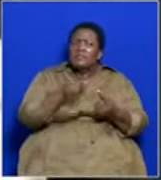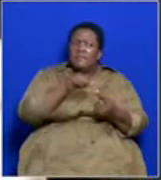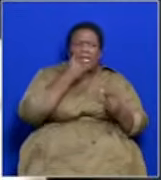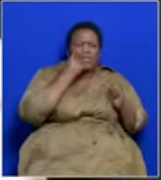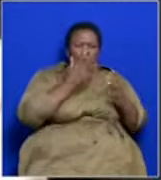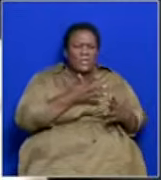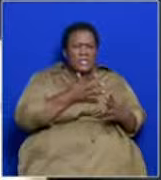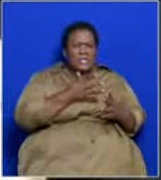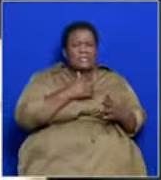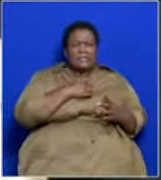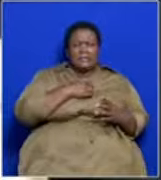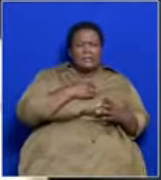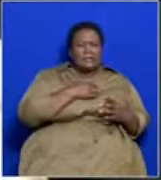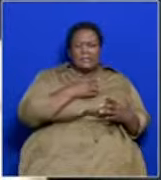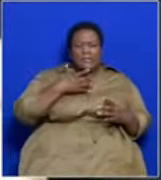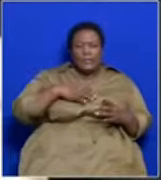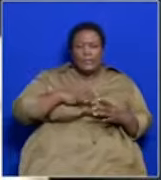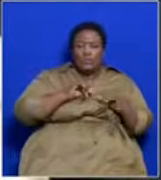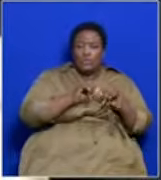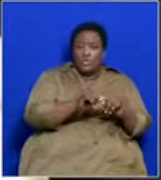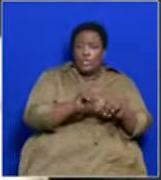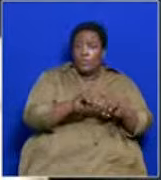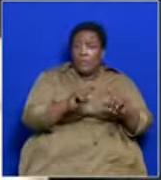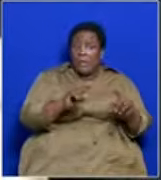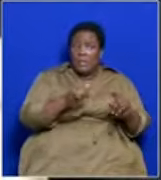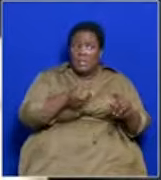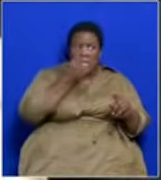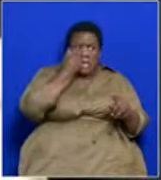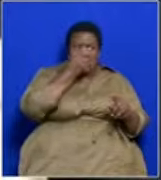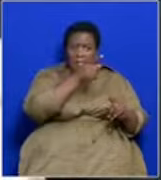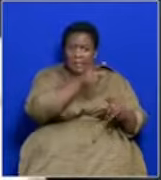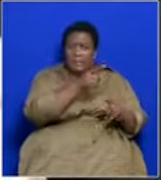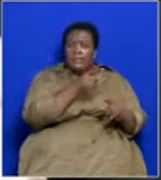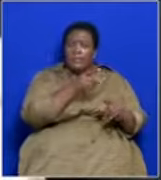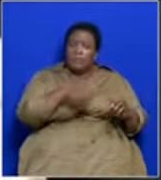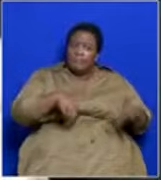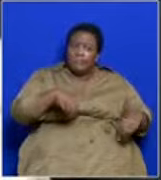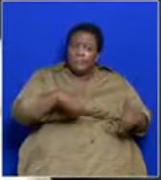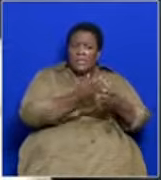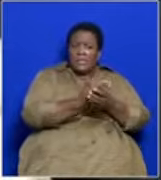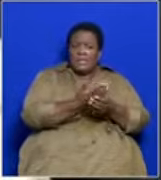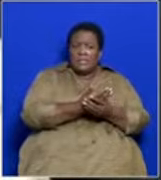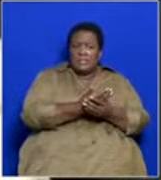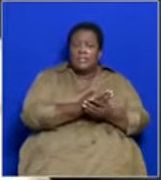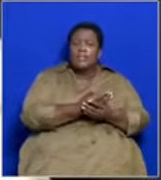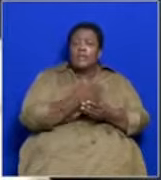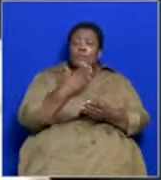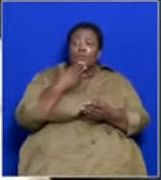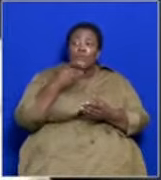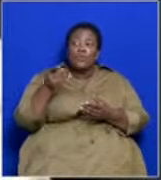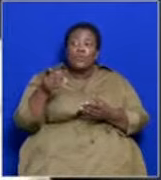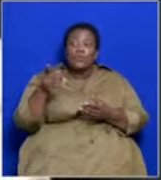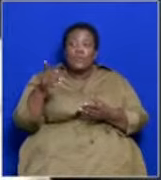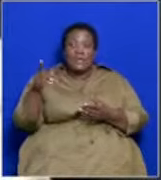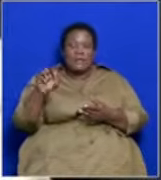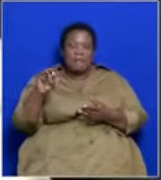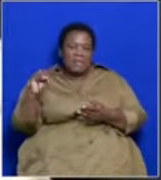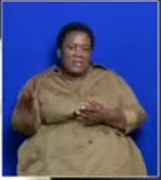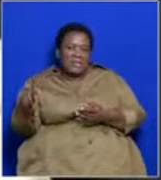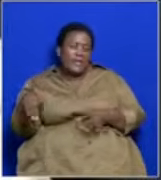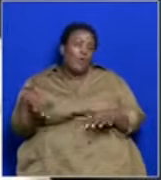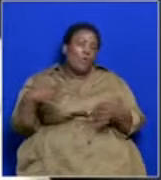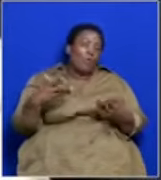the complainant, as I understand it, on such a corruption case would be the EMPD or would be IPID, and why